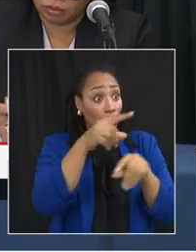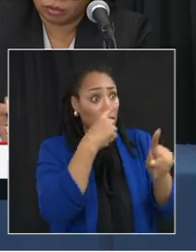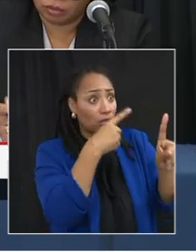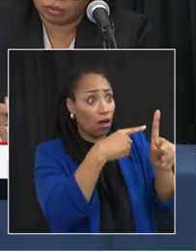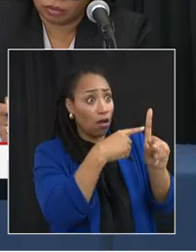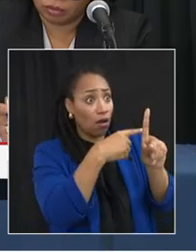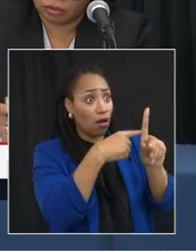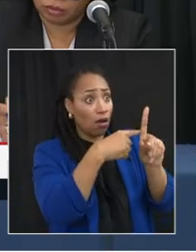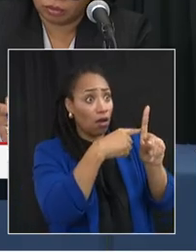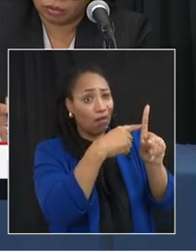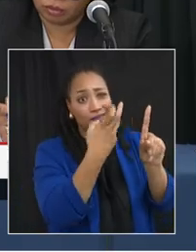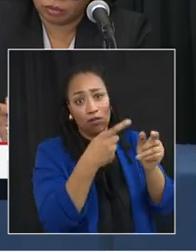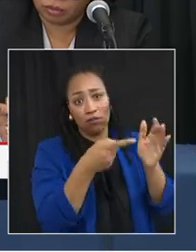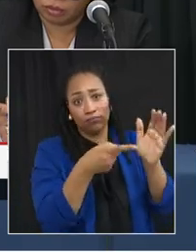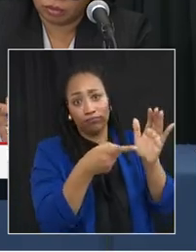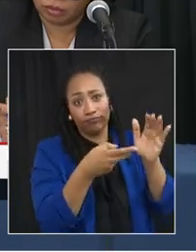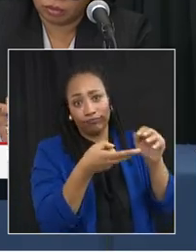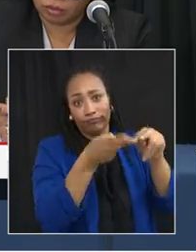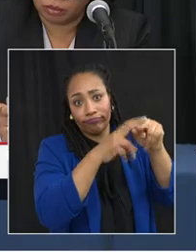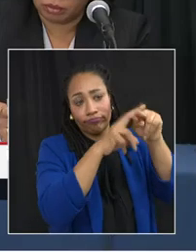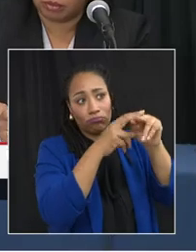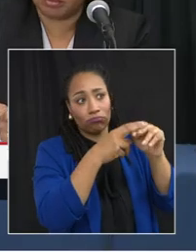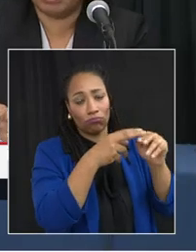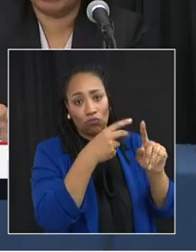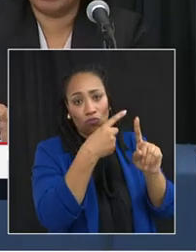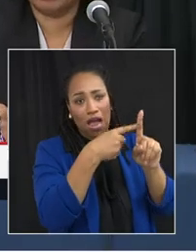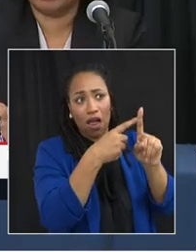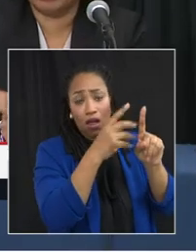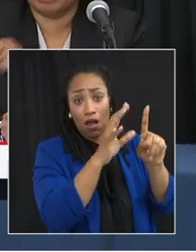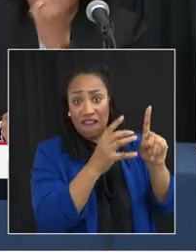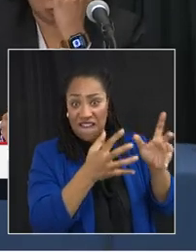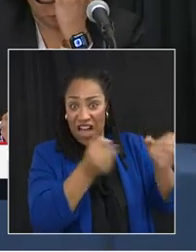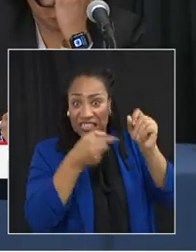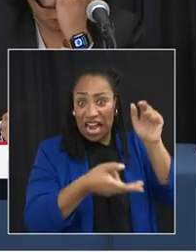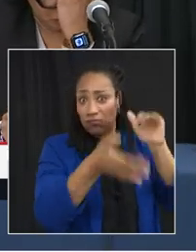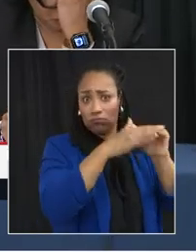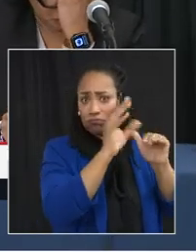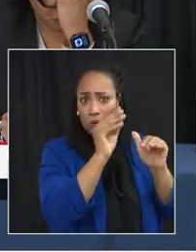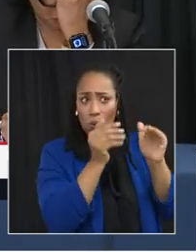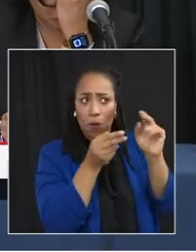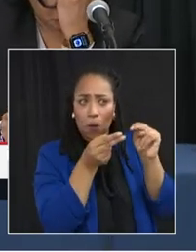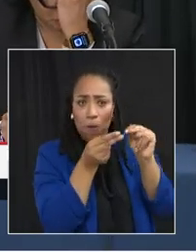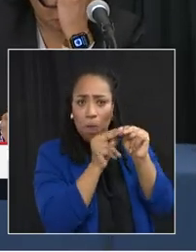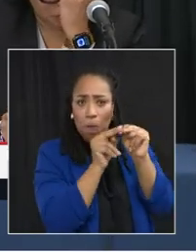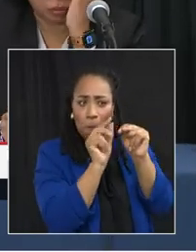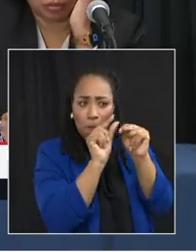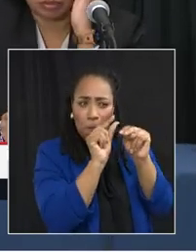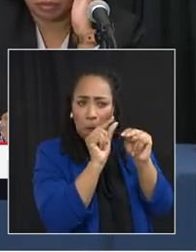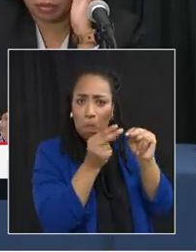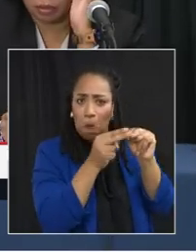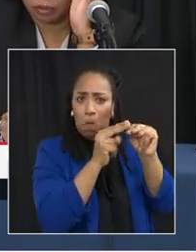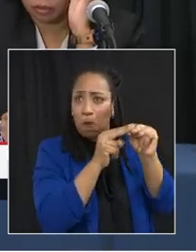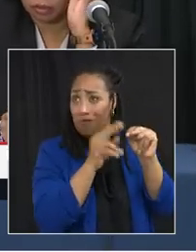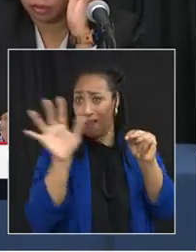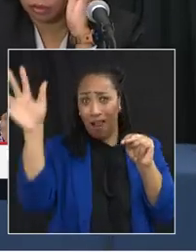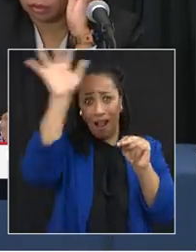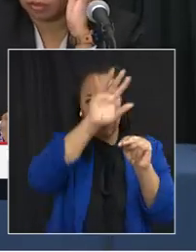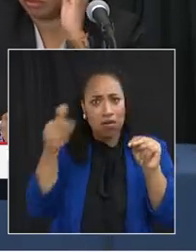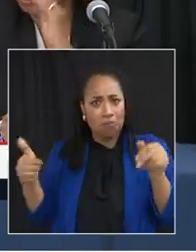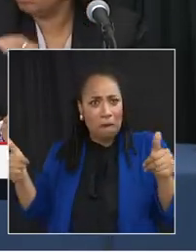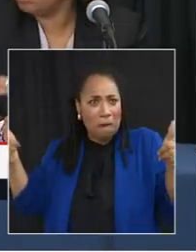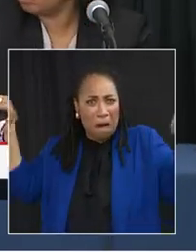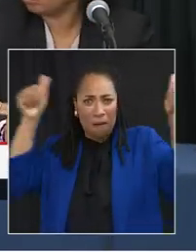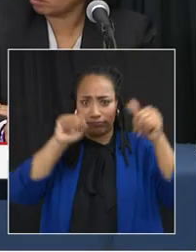in D.C. than they have anywhere else in the country. So that means if it, a rent increase could look like